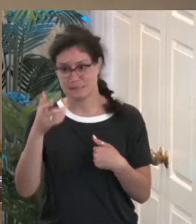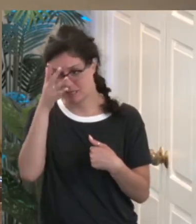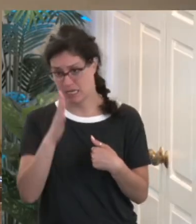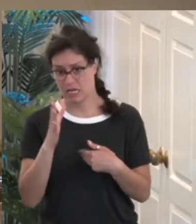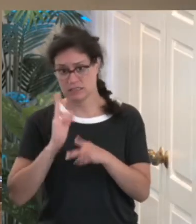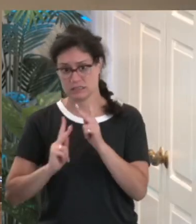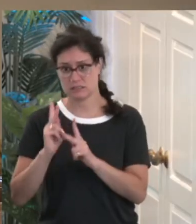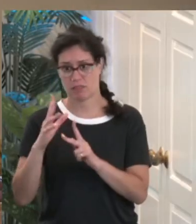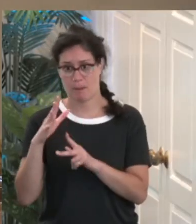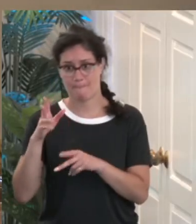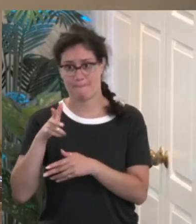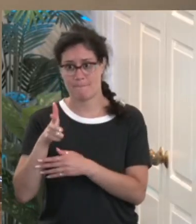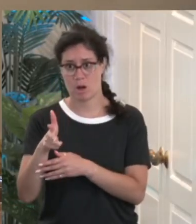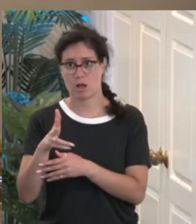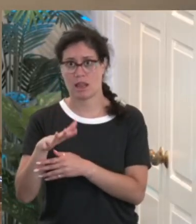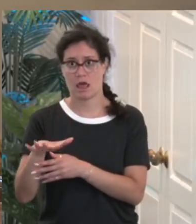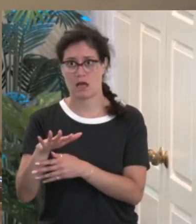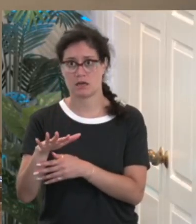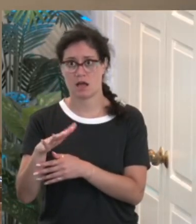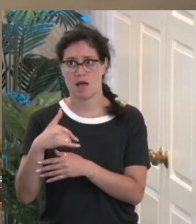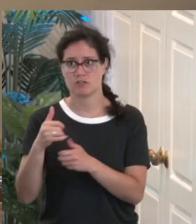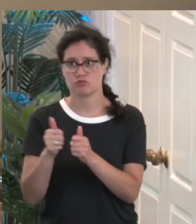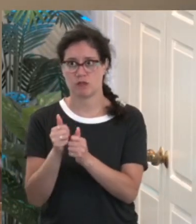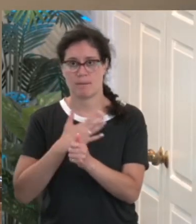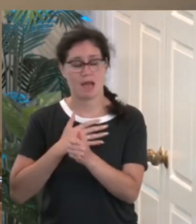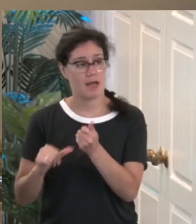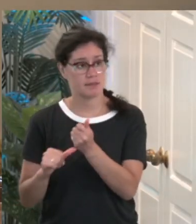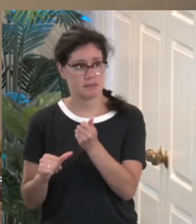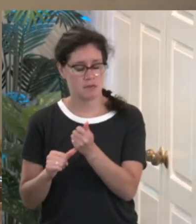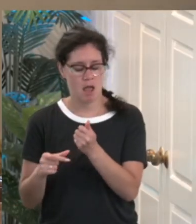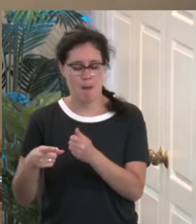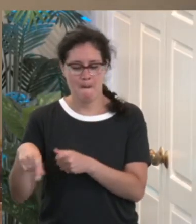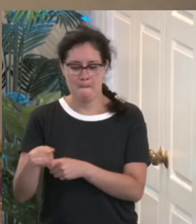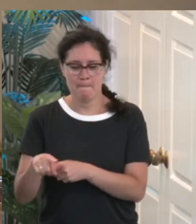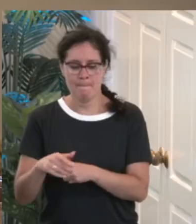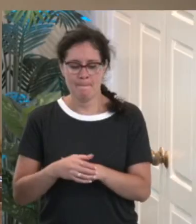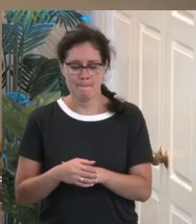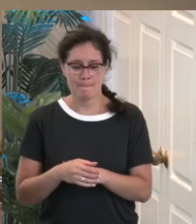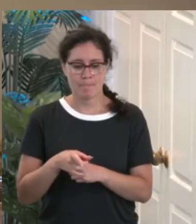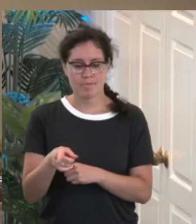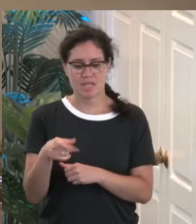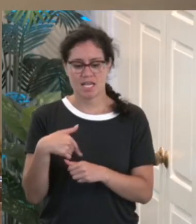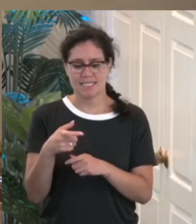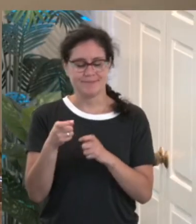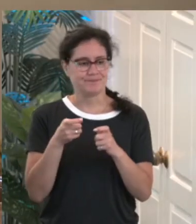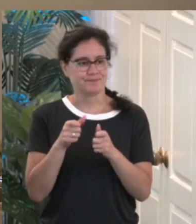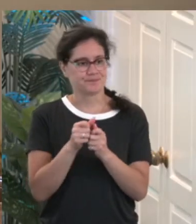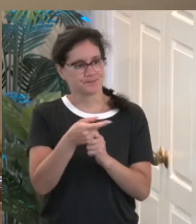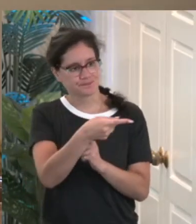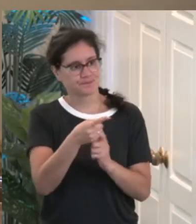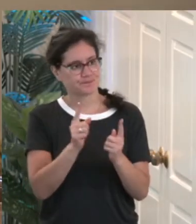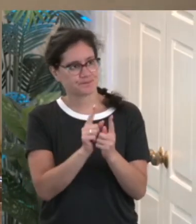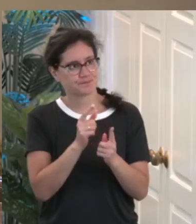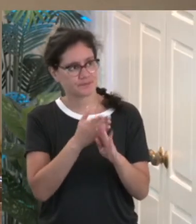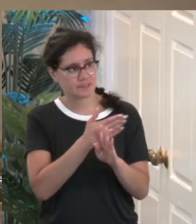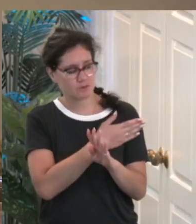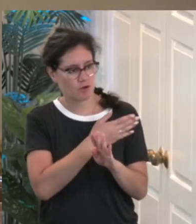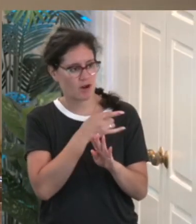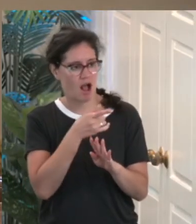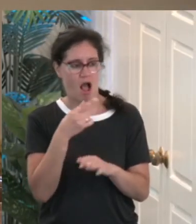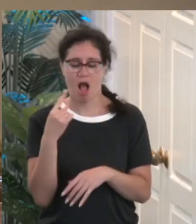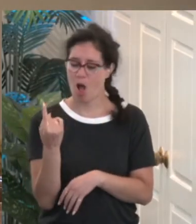was with my administrative assistant, and she had dealt with him before, and he said, all I need